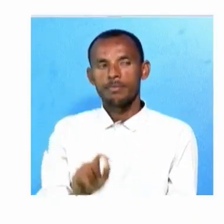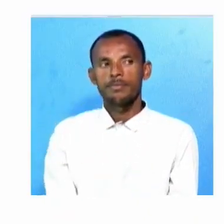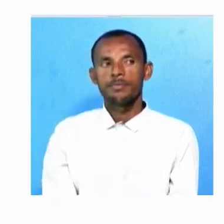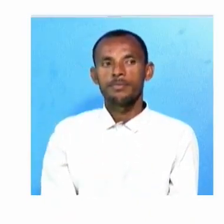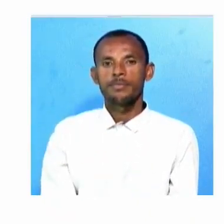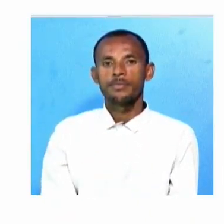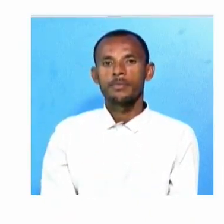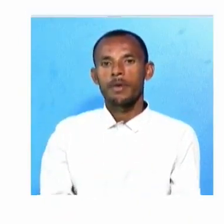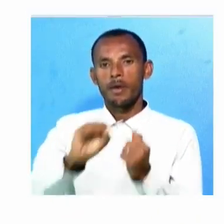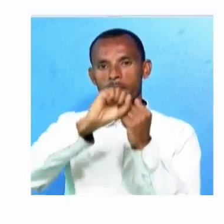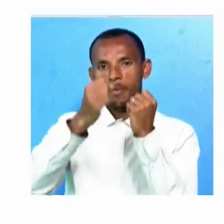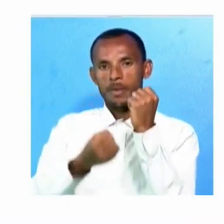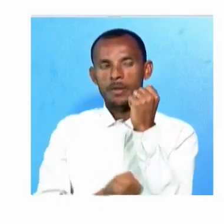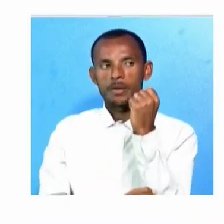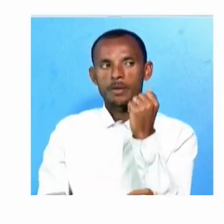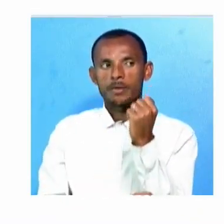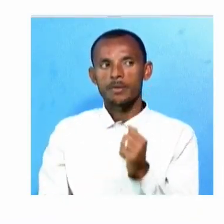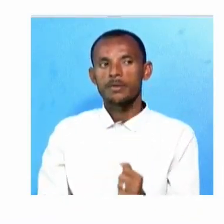Basic